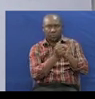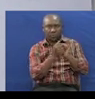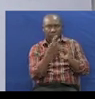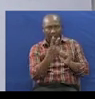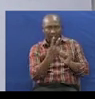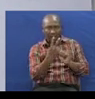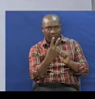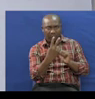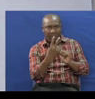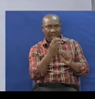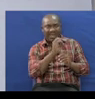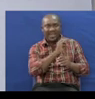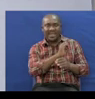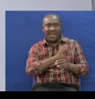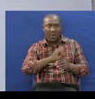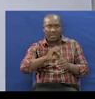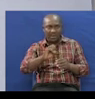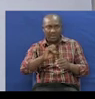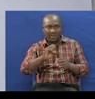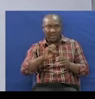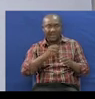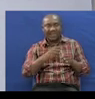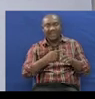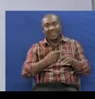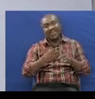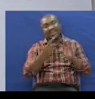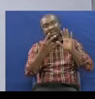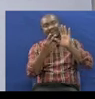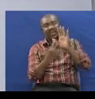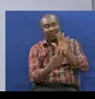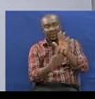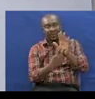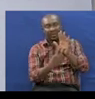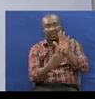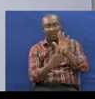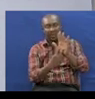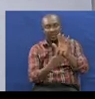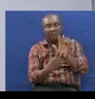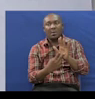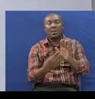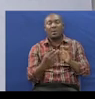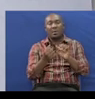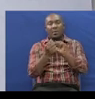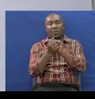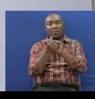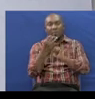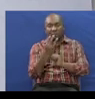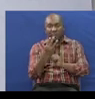12,713 kilometers. This is the distance that covers north-south through the center of the